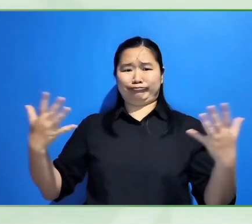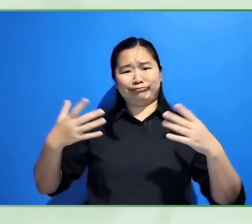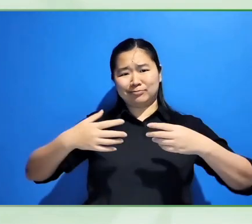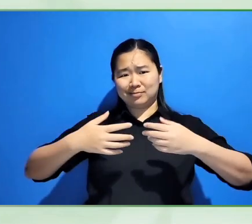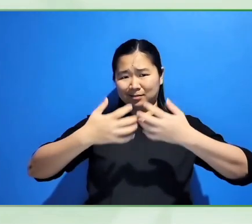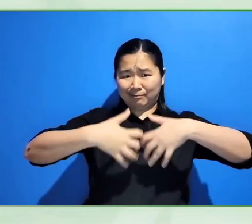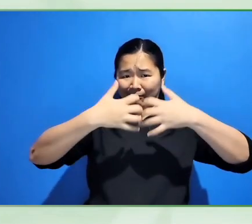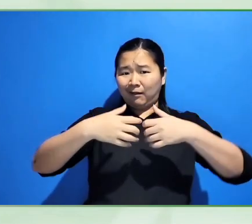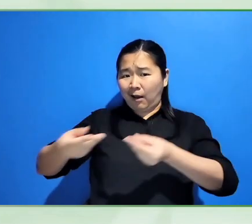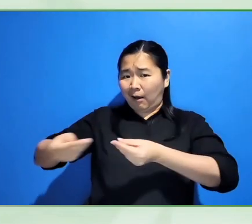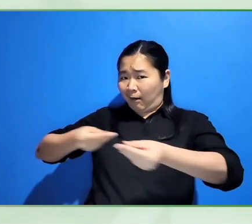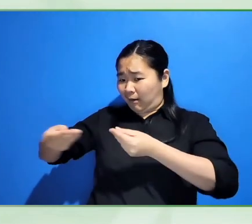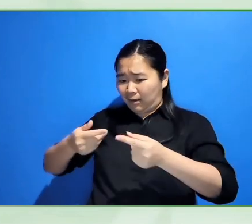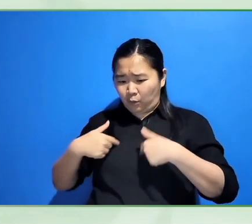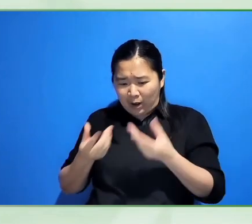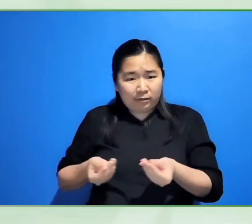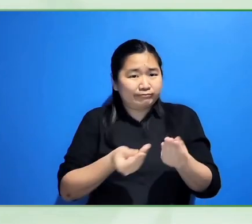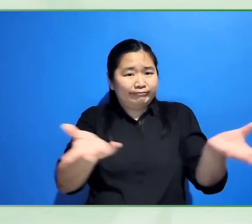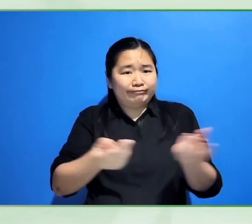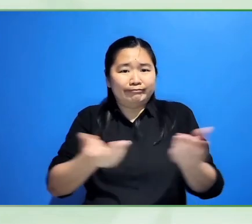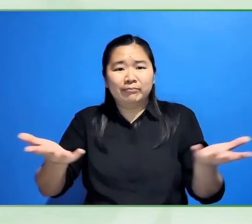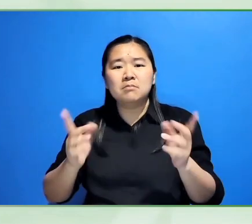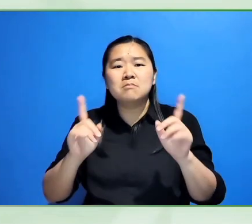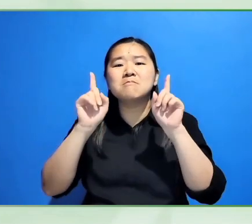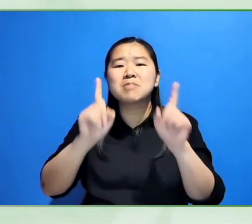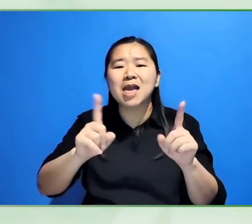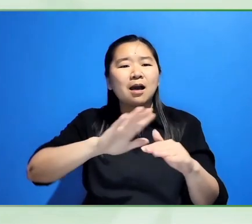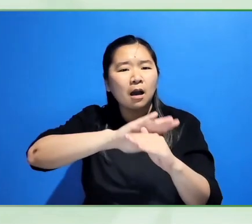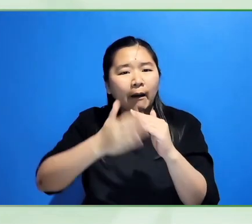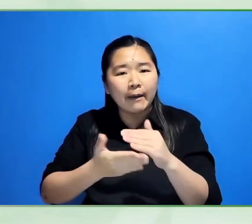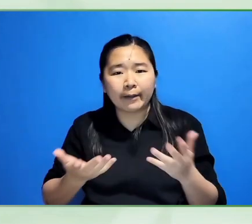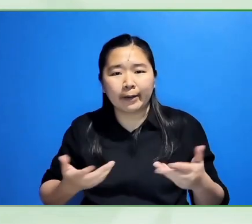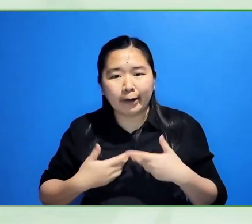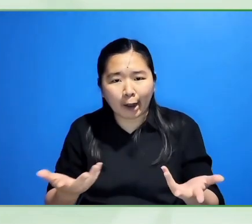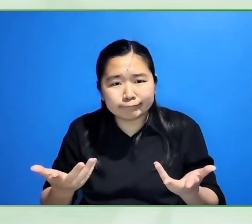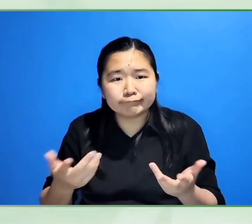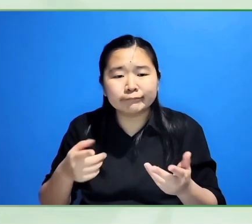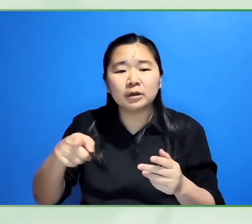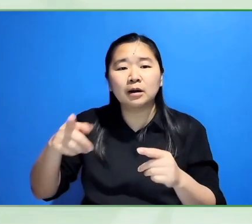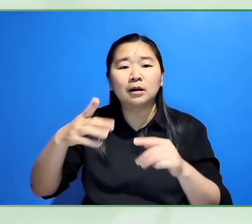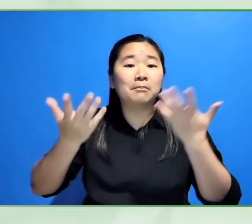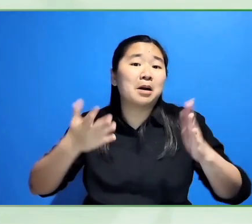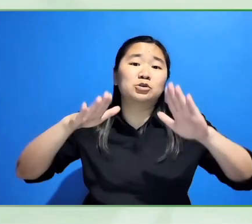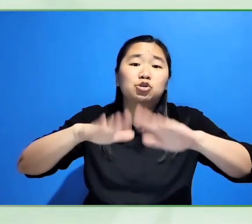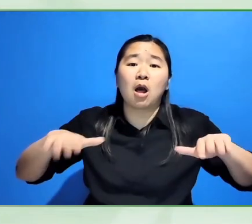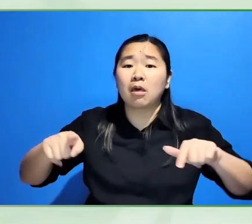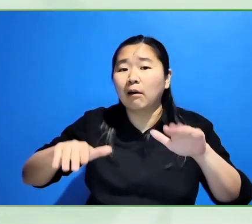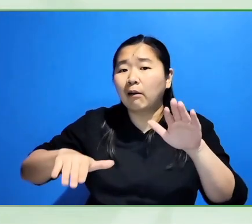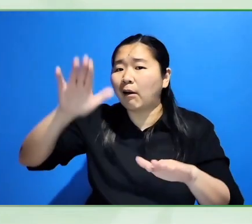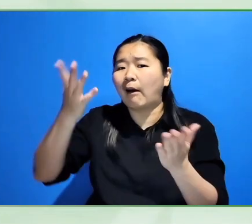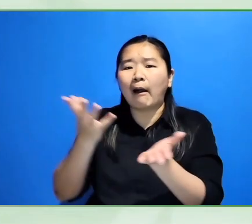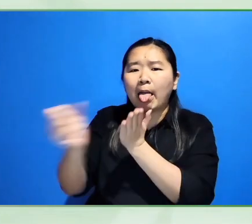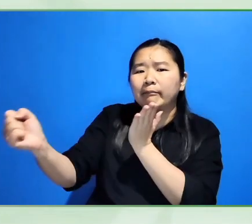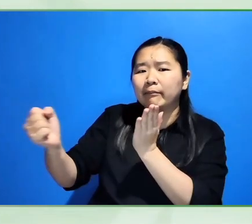one is, so there are a couple of prosthetic fitting models that exist. We work with